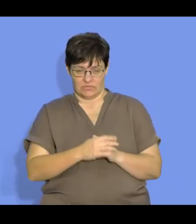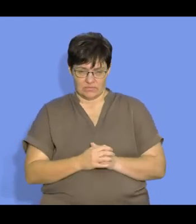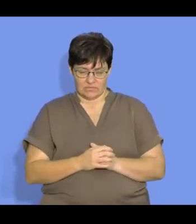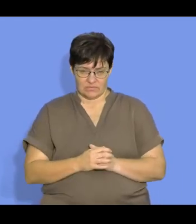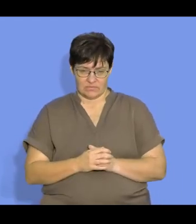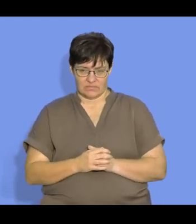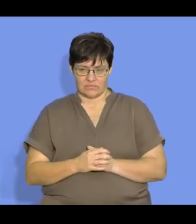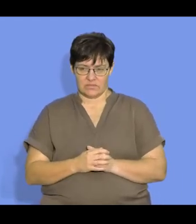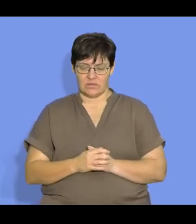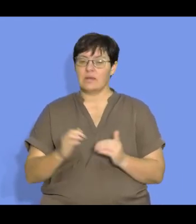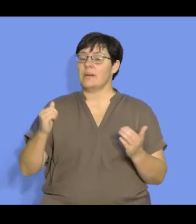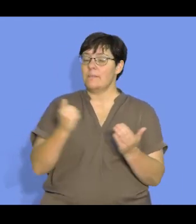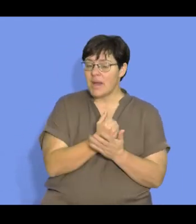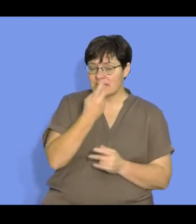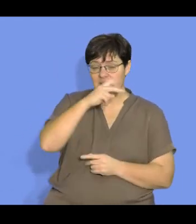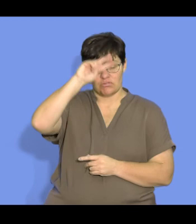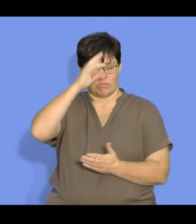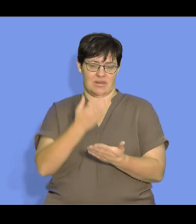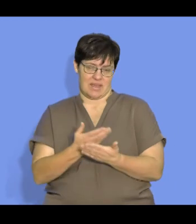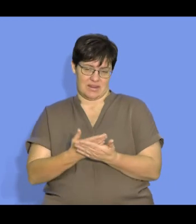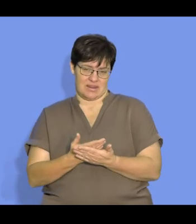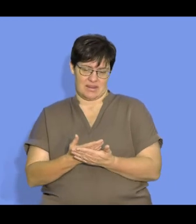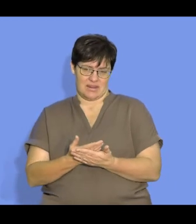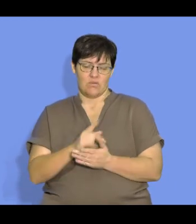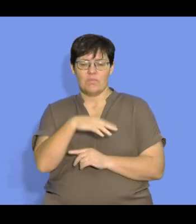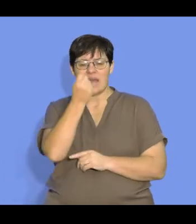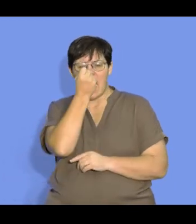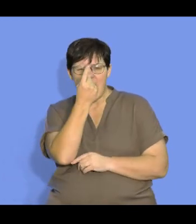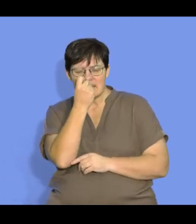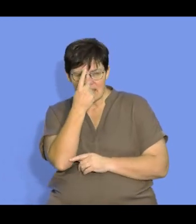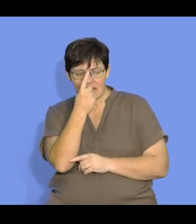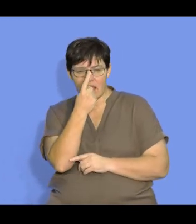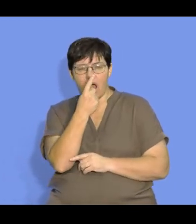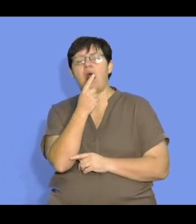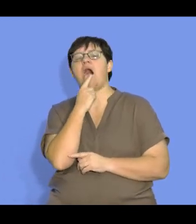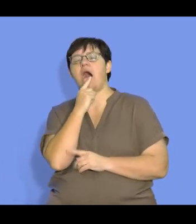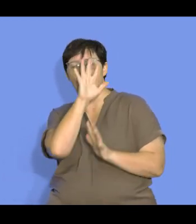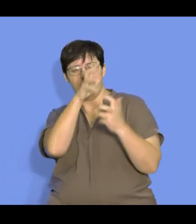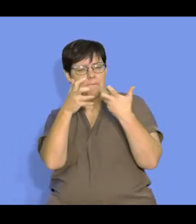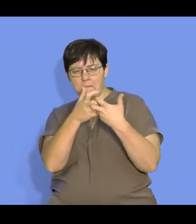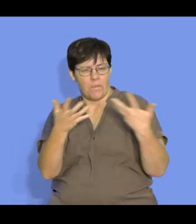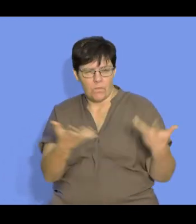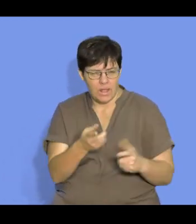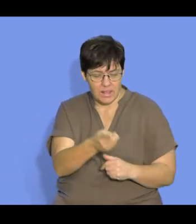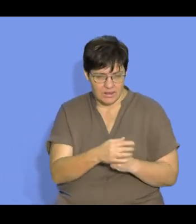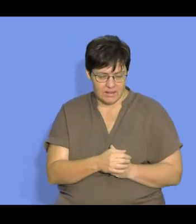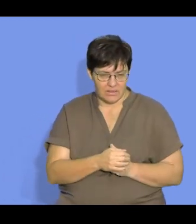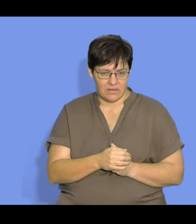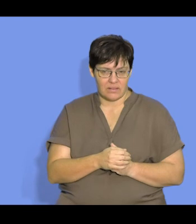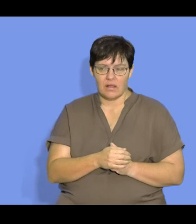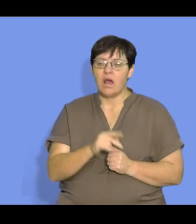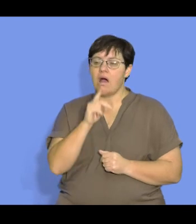You must be able to interpret it, know and understand conceptually where it fits in. You must be able